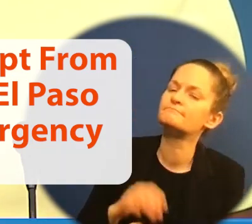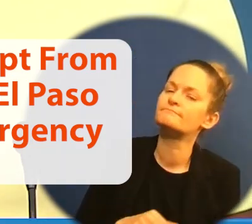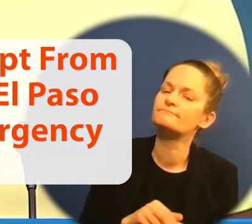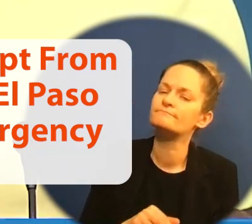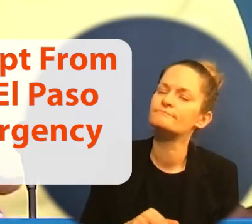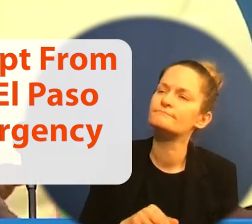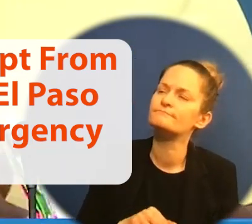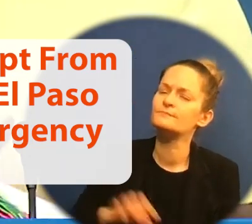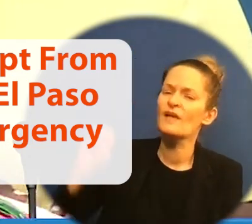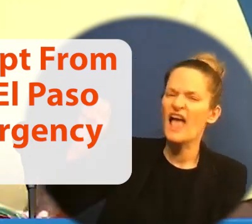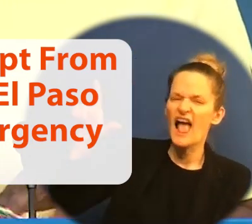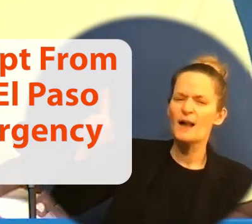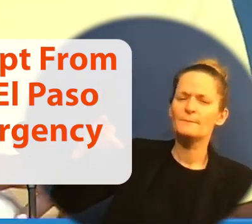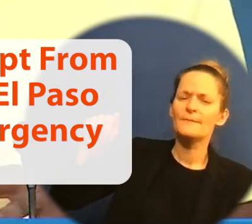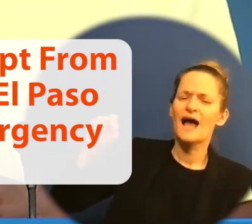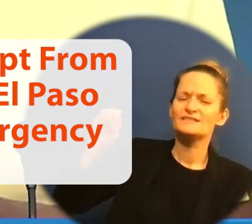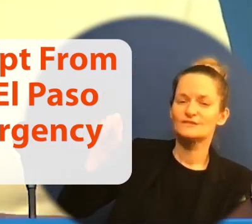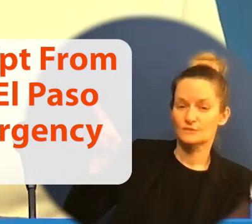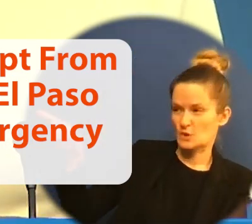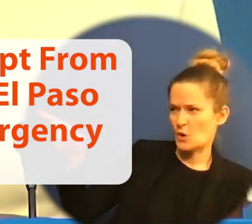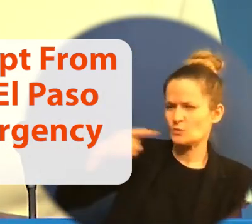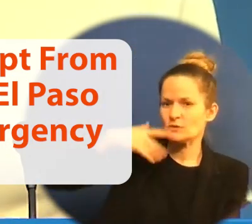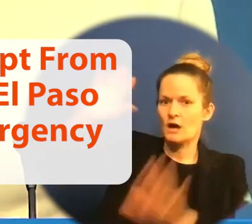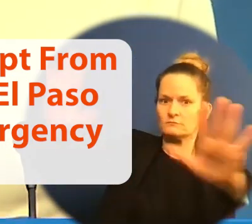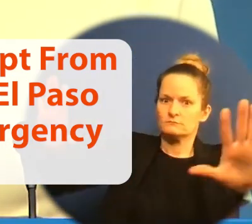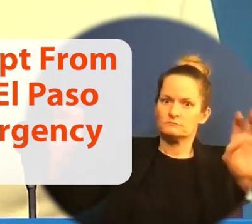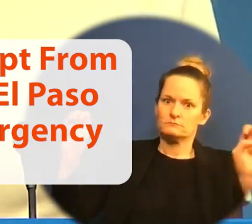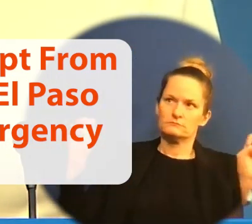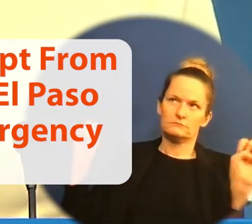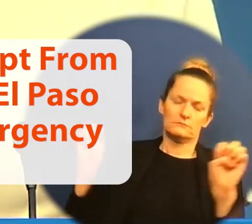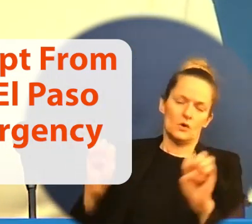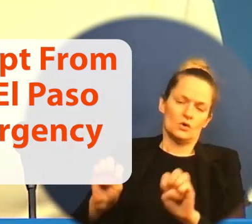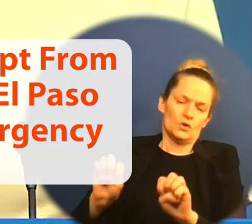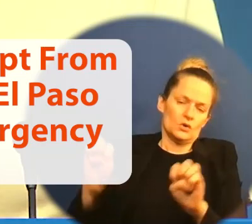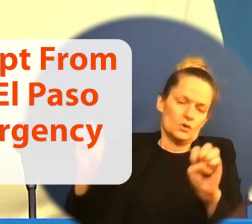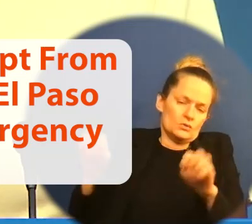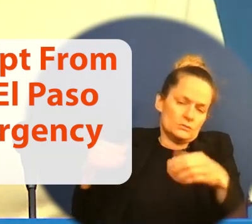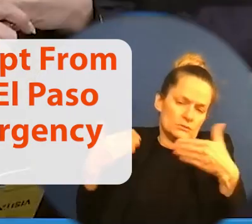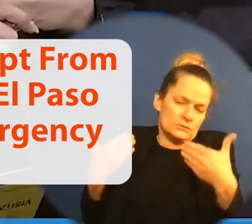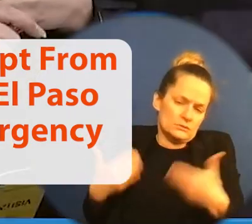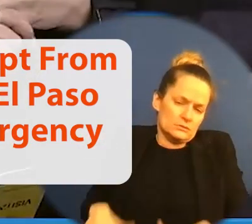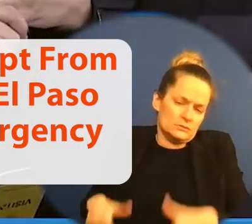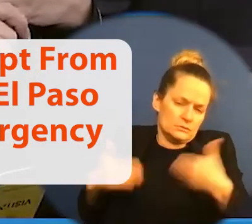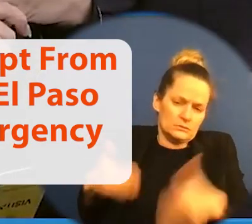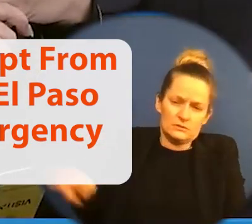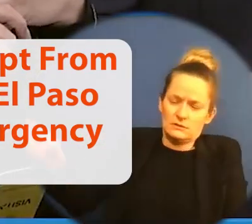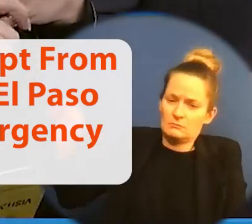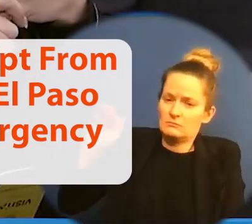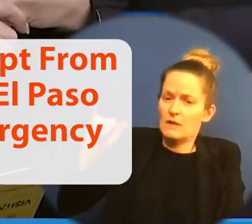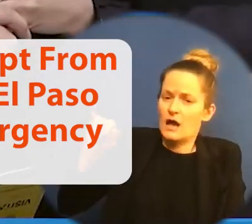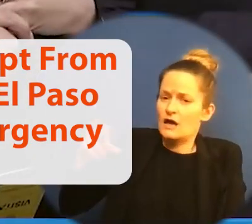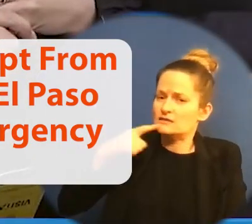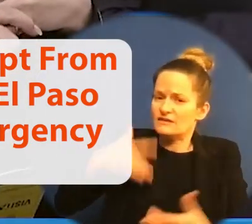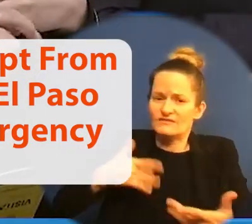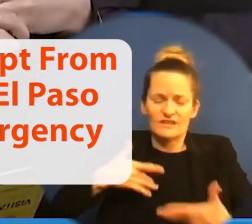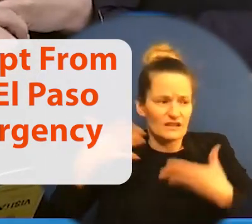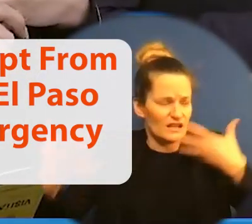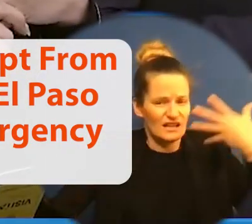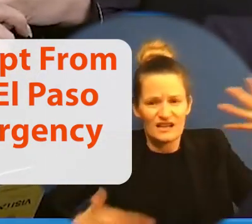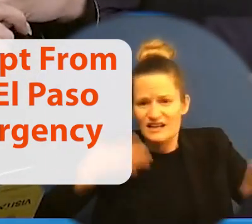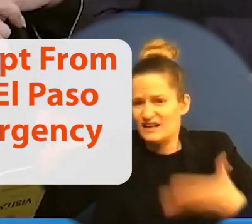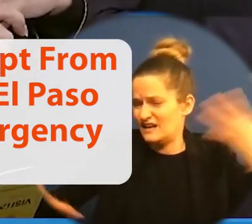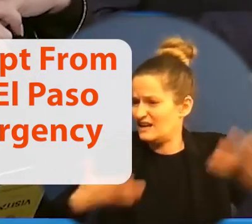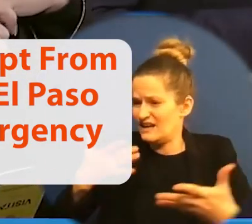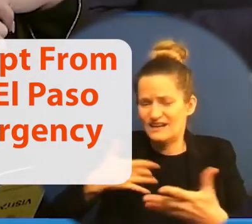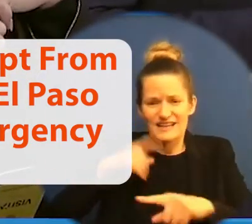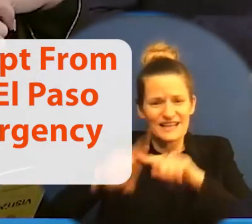Paso's Democratic mayor has declared a state of emergency, and he said that he would only do that when he felt he could no longer keep his community or the